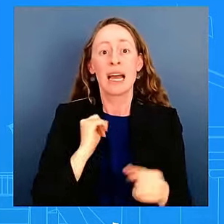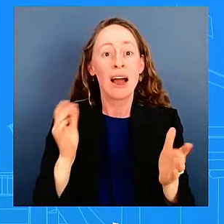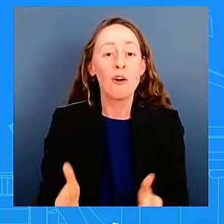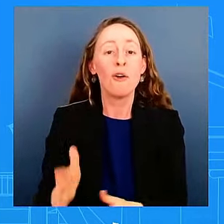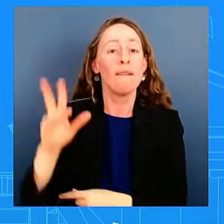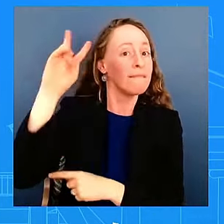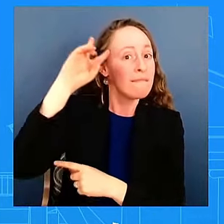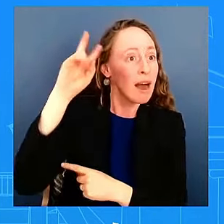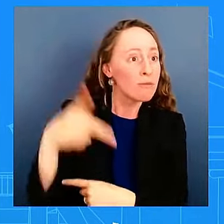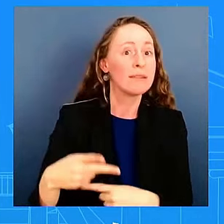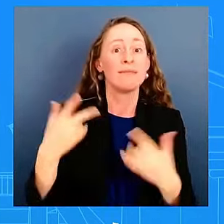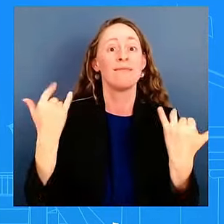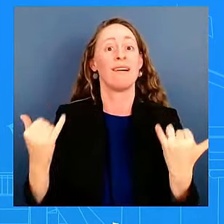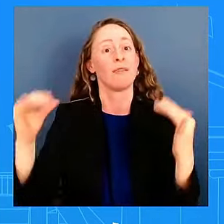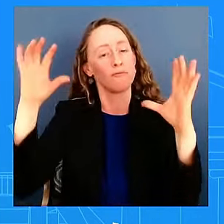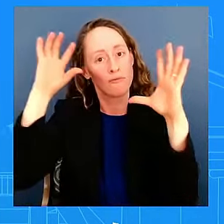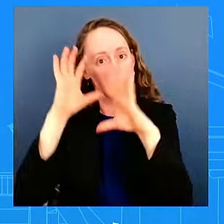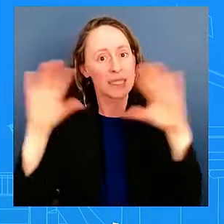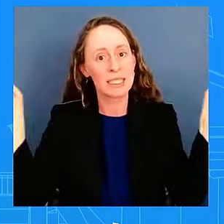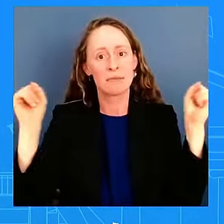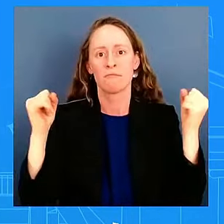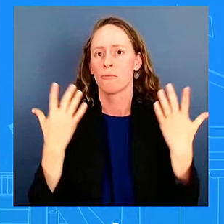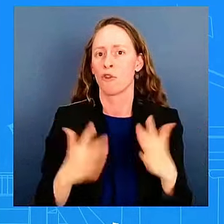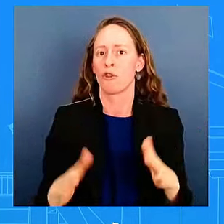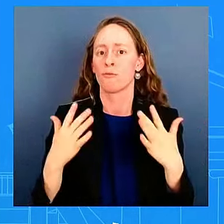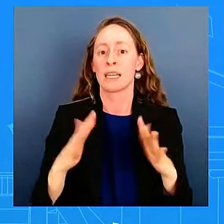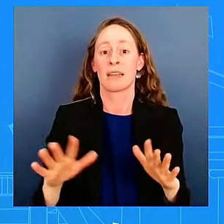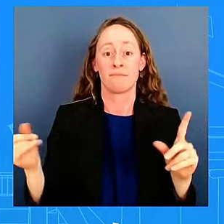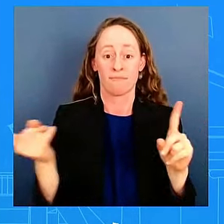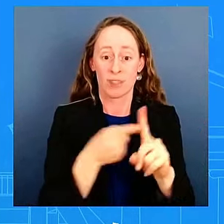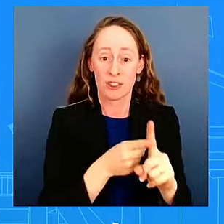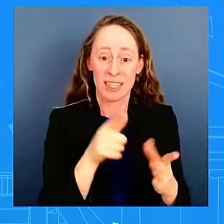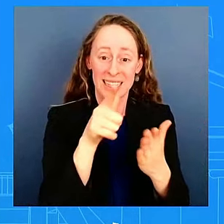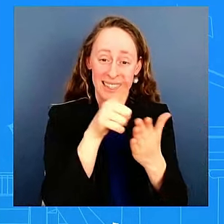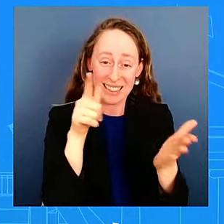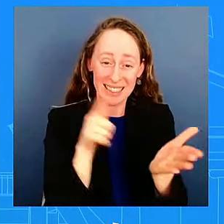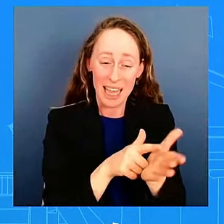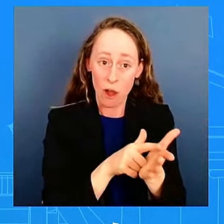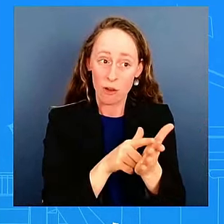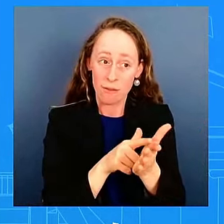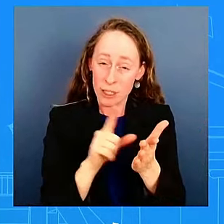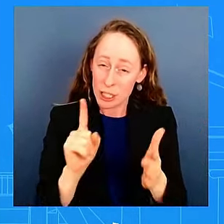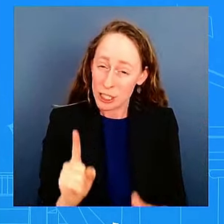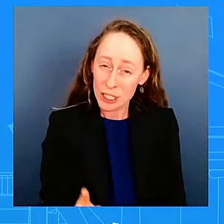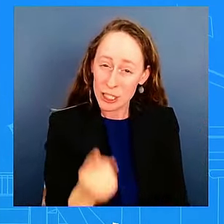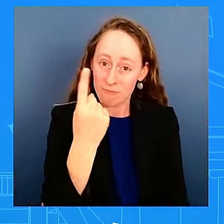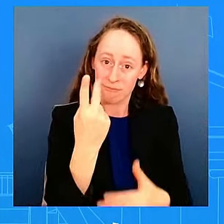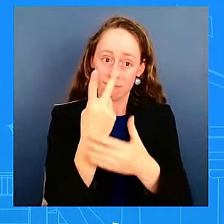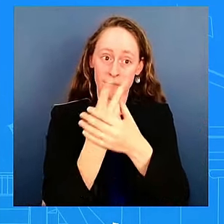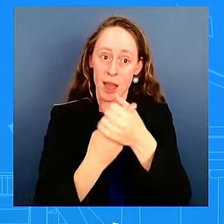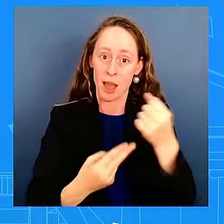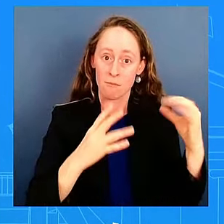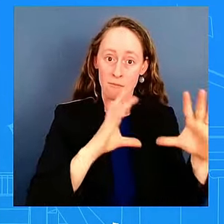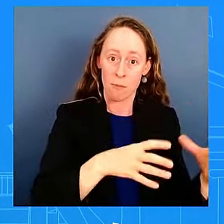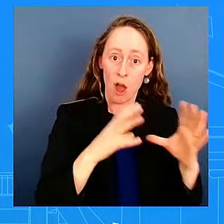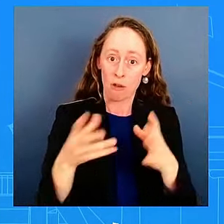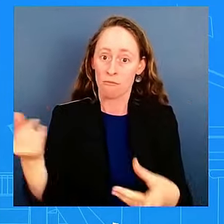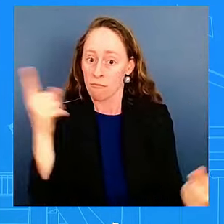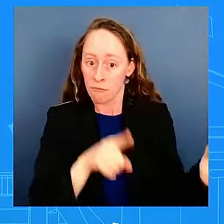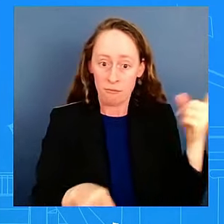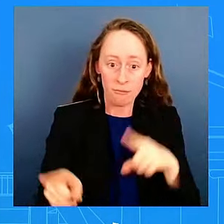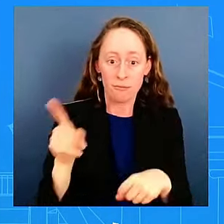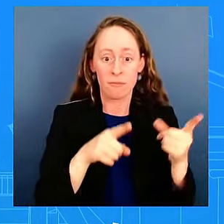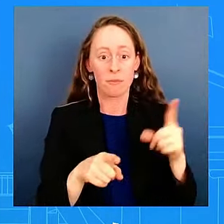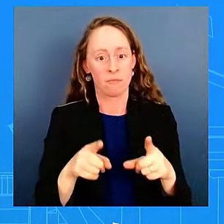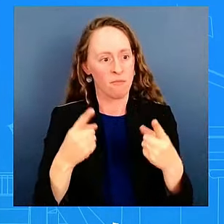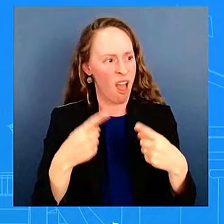first bipartisan legislation to deal with gun control that we hadn't seen in about 30 years. And the president led on that